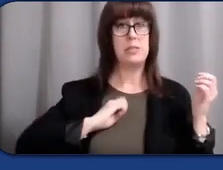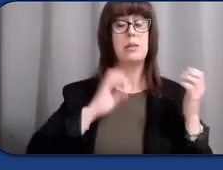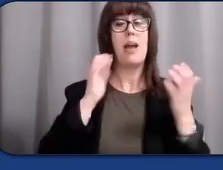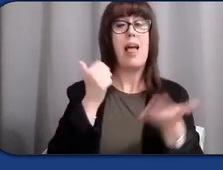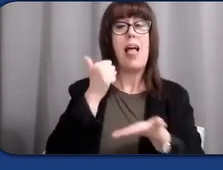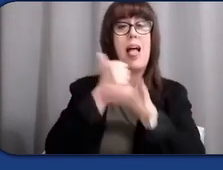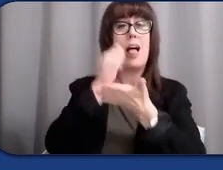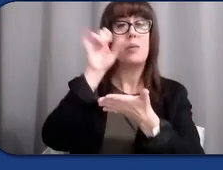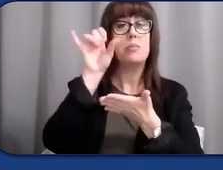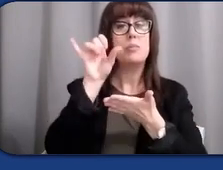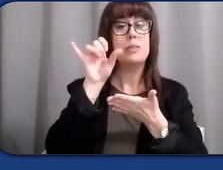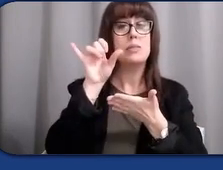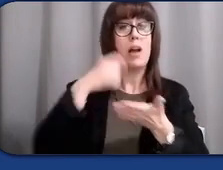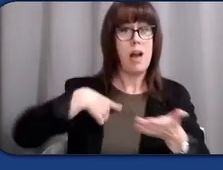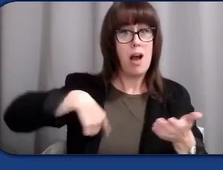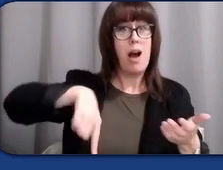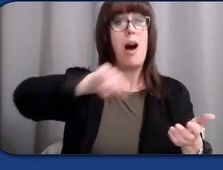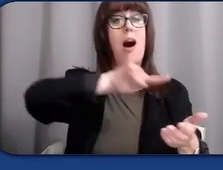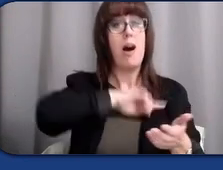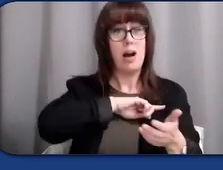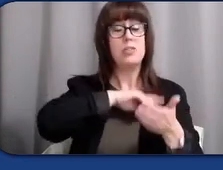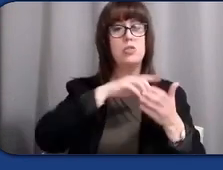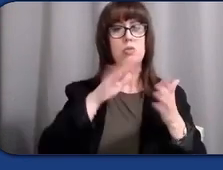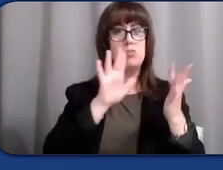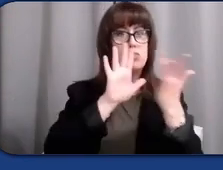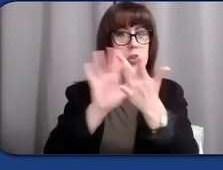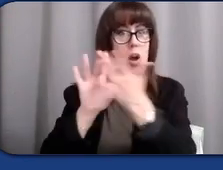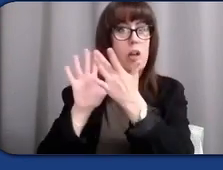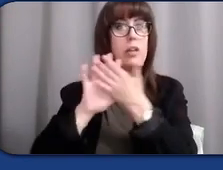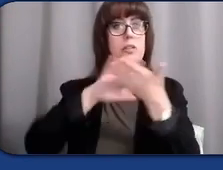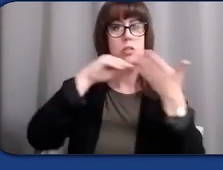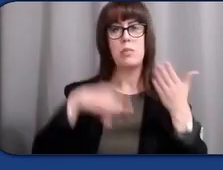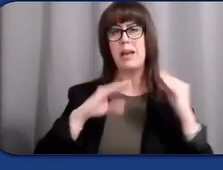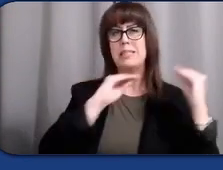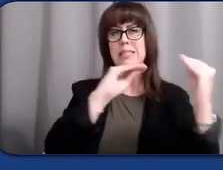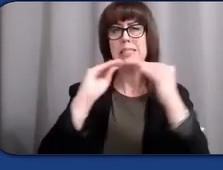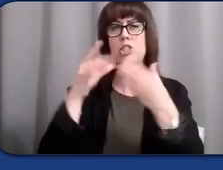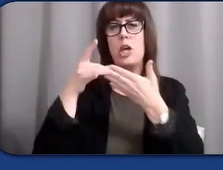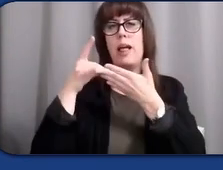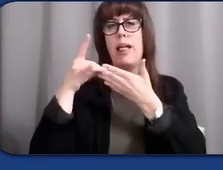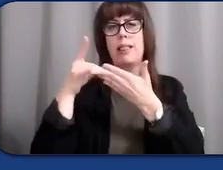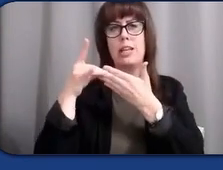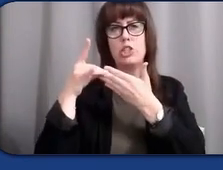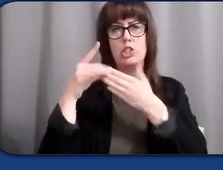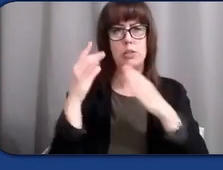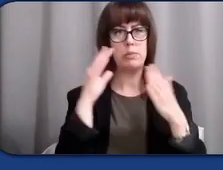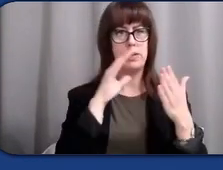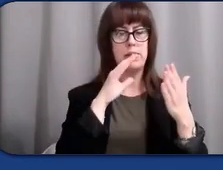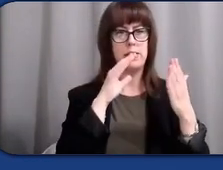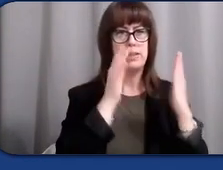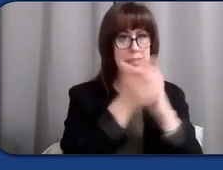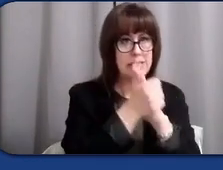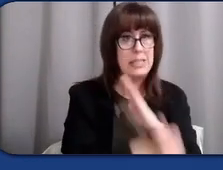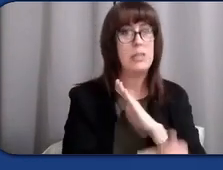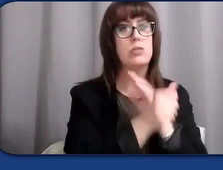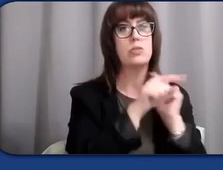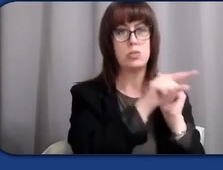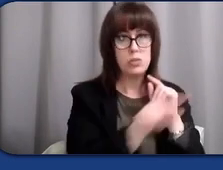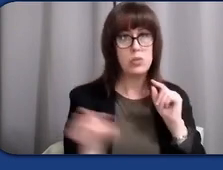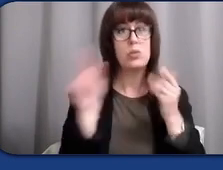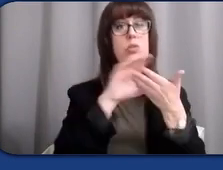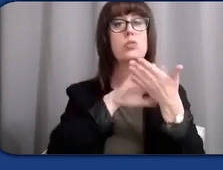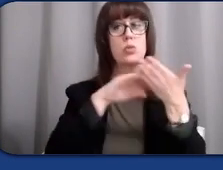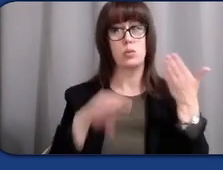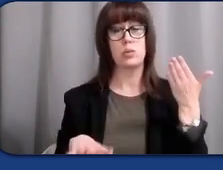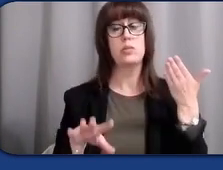reach out to students and teach them some conflict resolution skills and leadership skills. And this helps